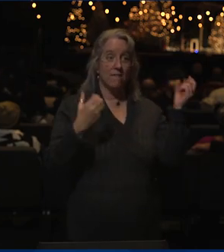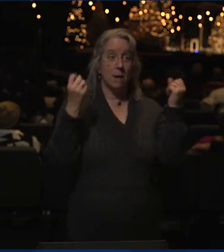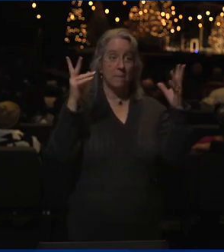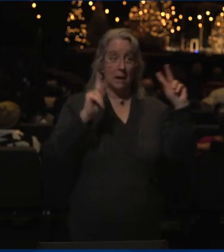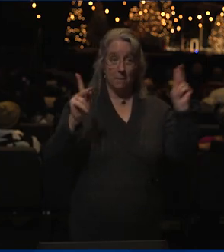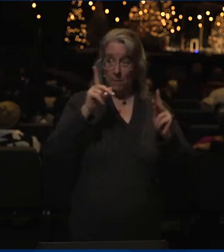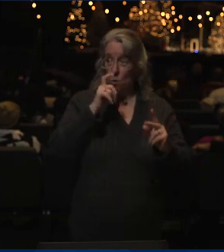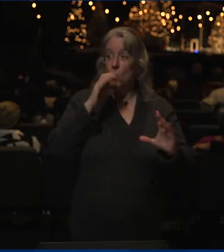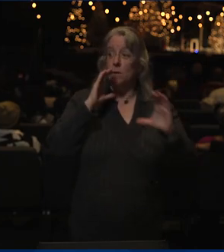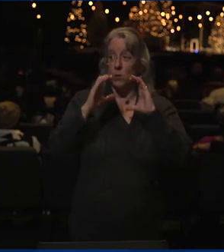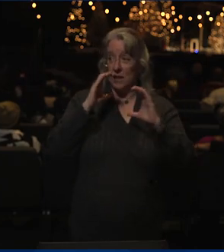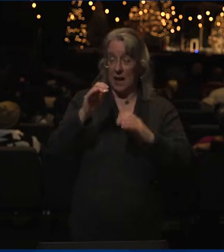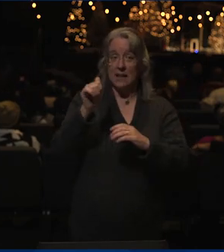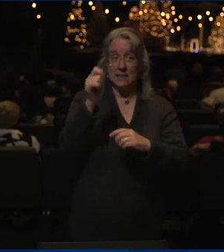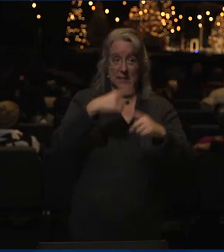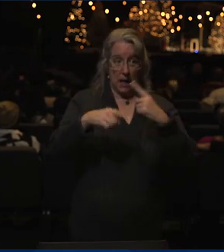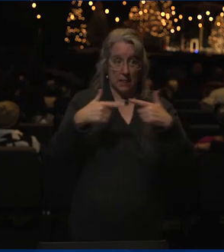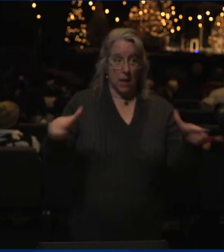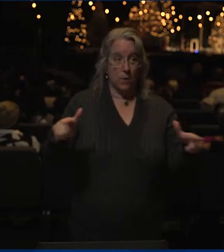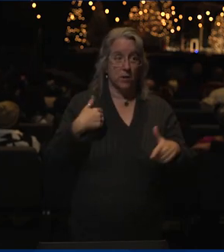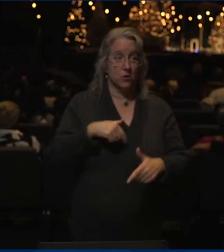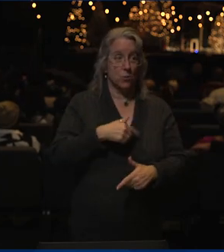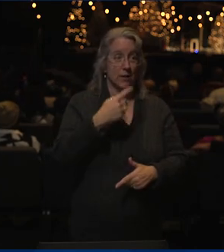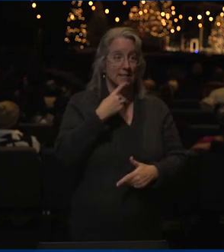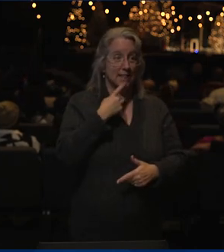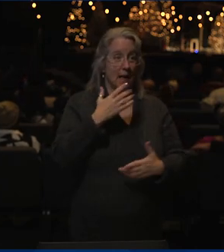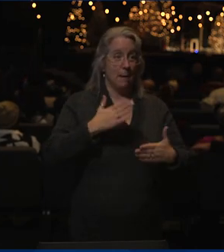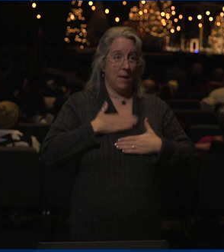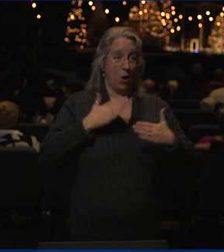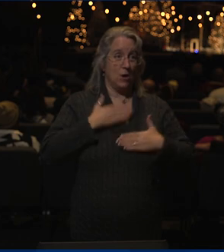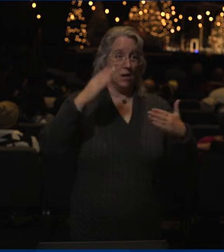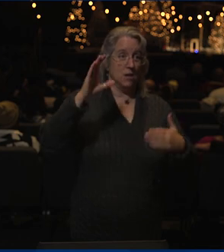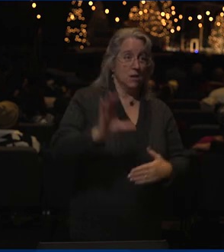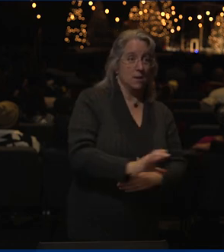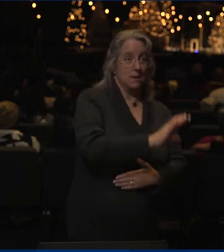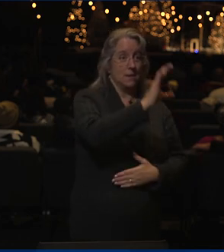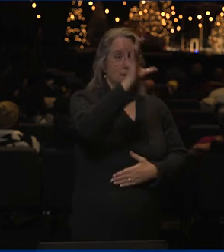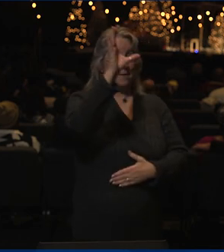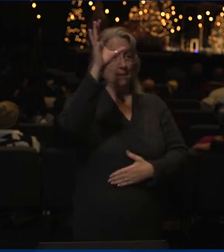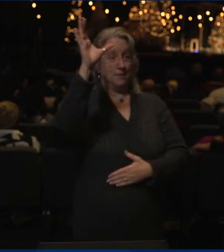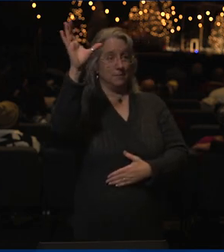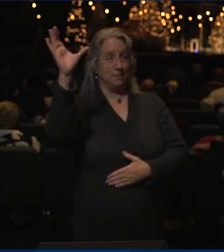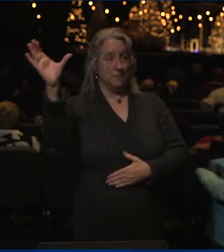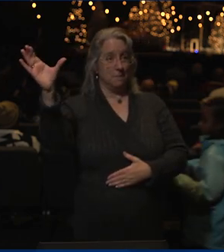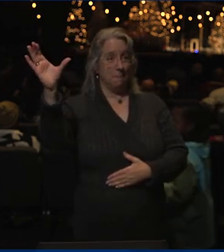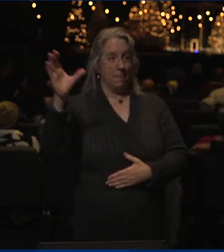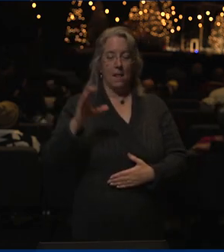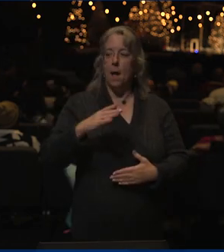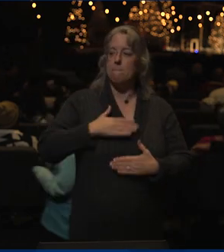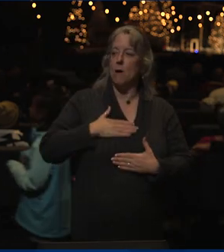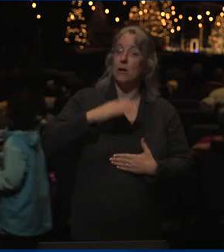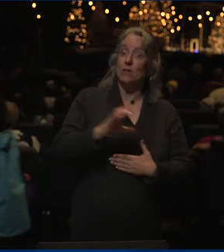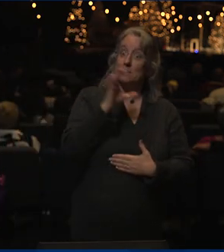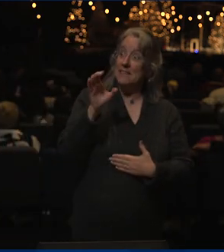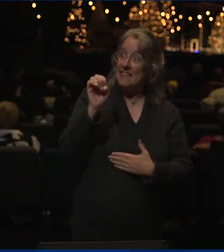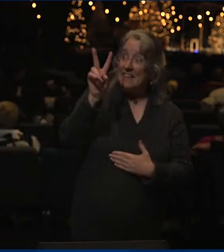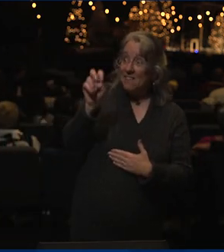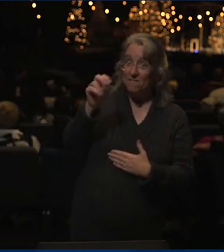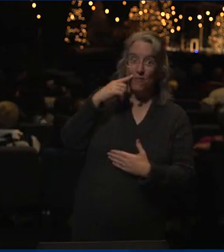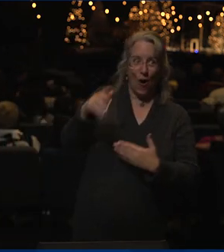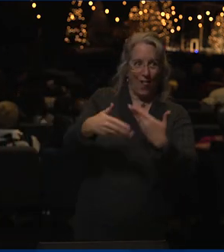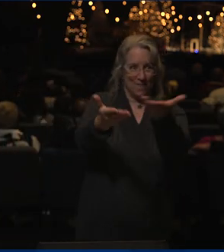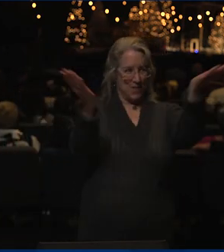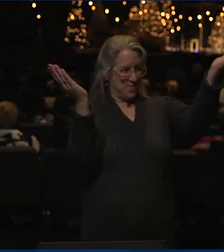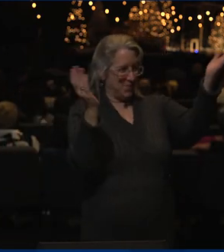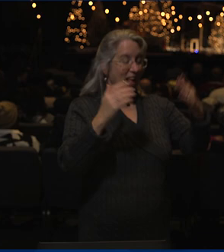who communicate in American Sign Language, we say, Merry Christmas to all of you. Merry Christmas Eve to all of you. Thank you for